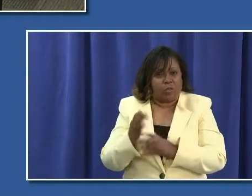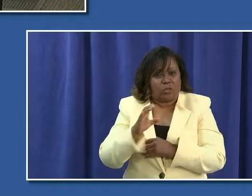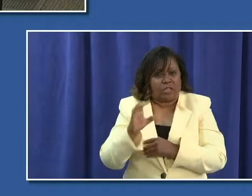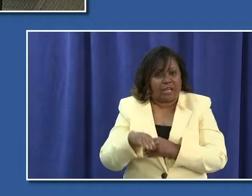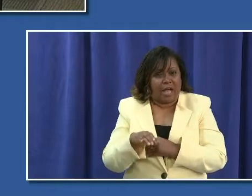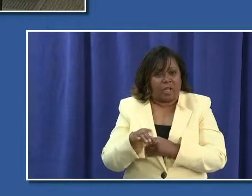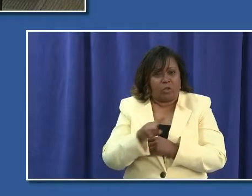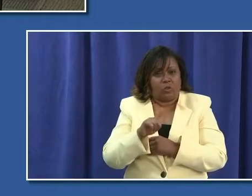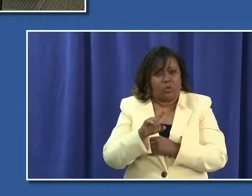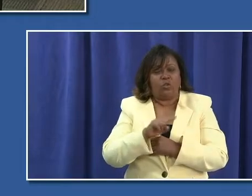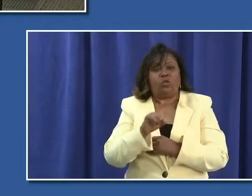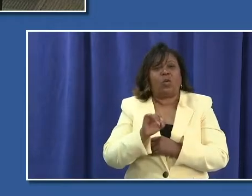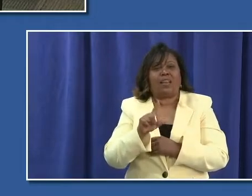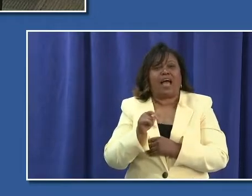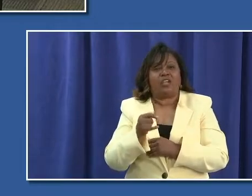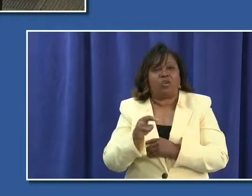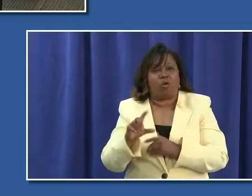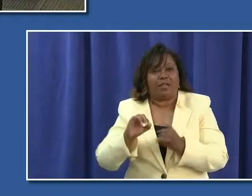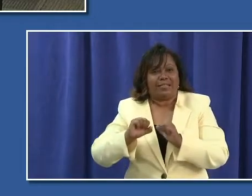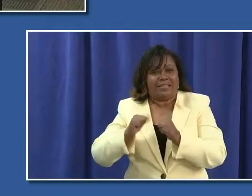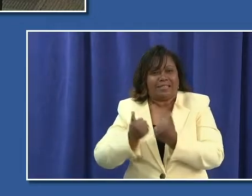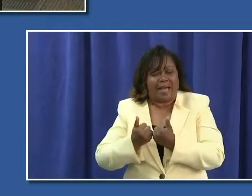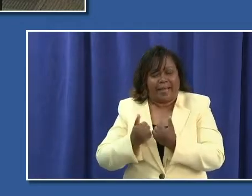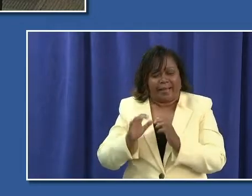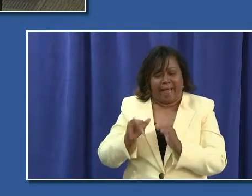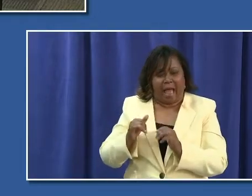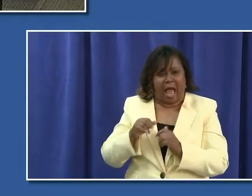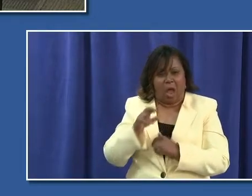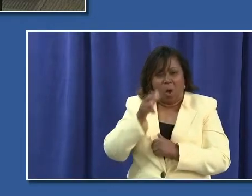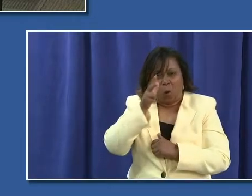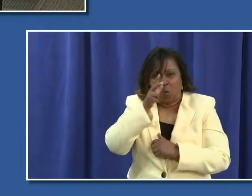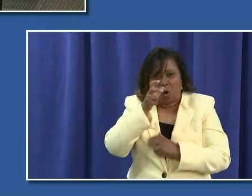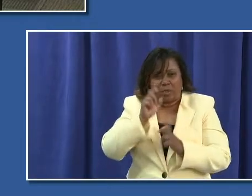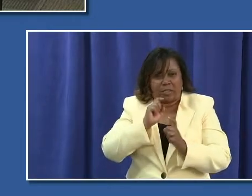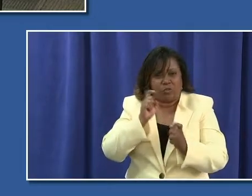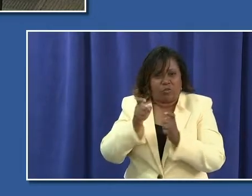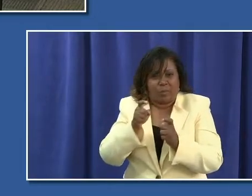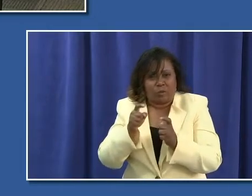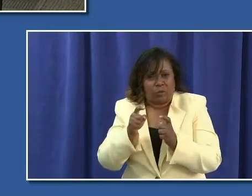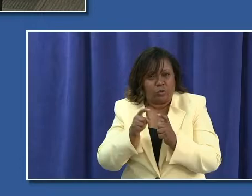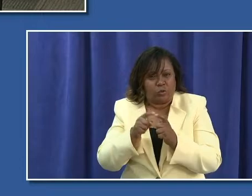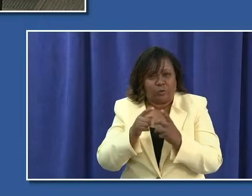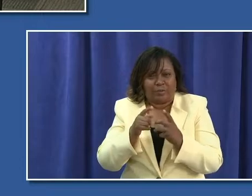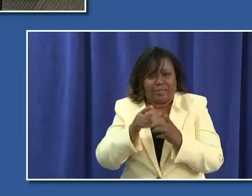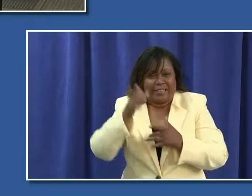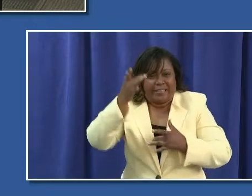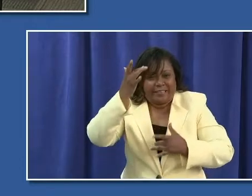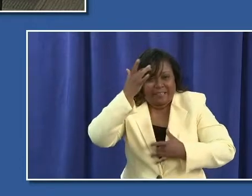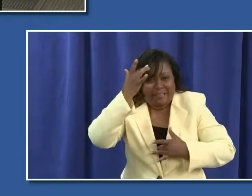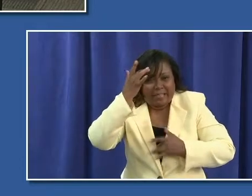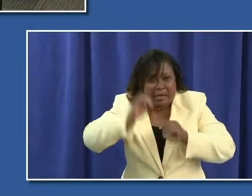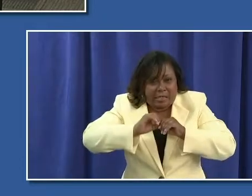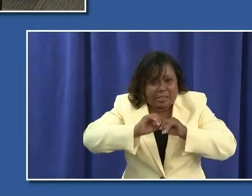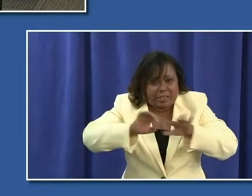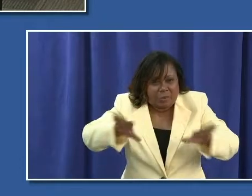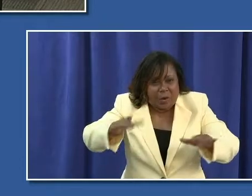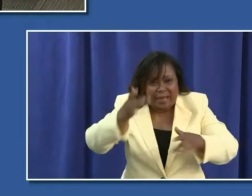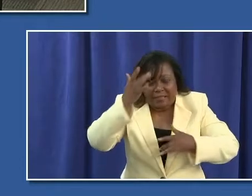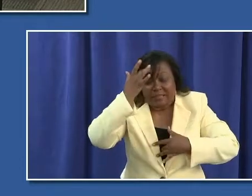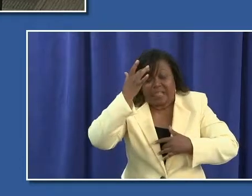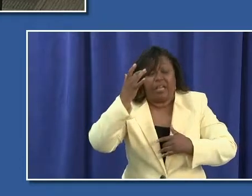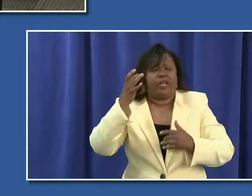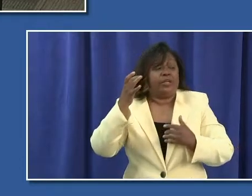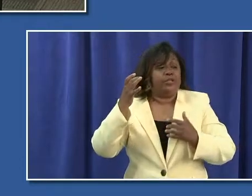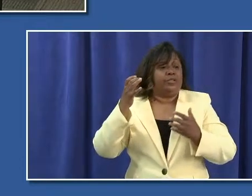Chicago Zoological Society. They were looking at how rodents contributed to disease and the spread of disease.